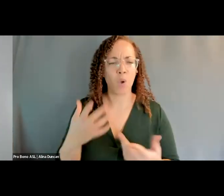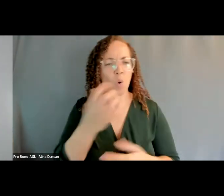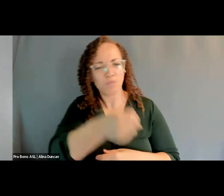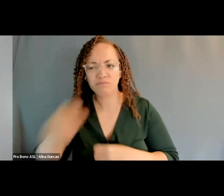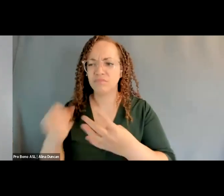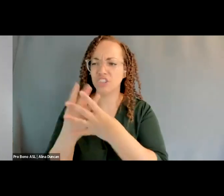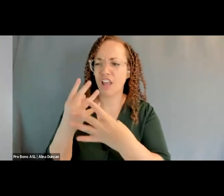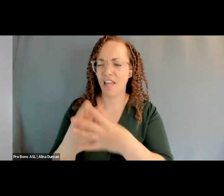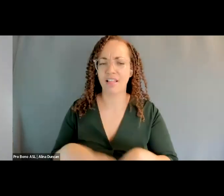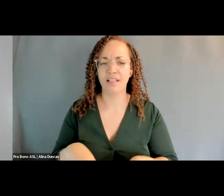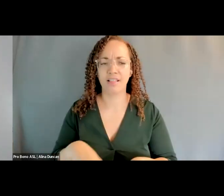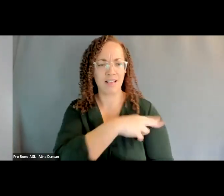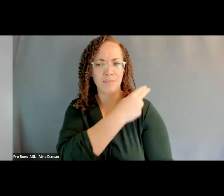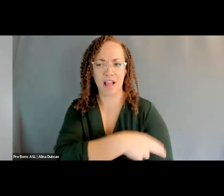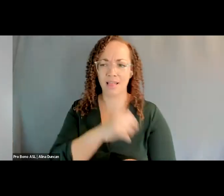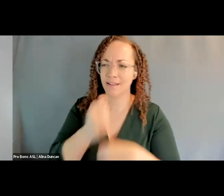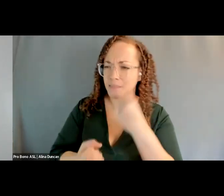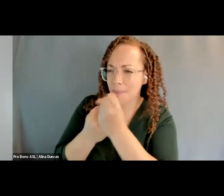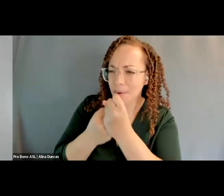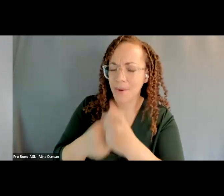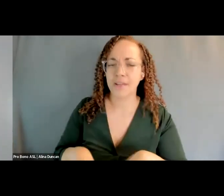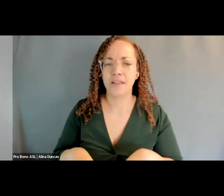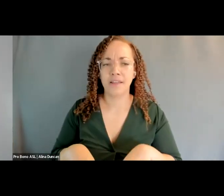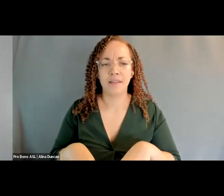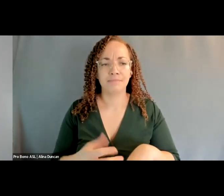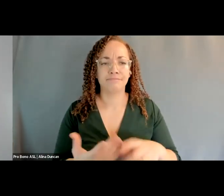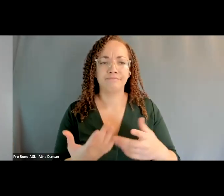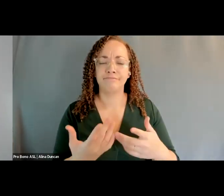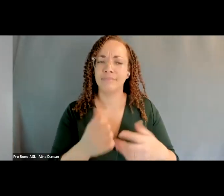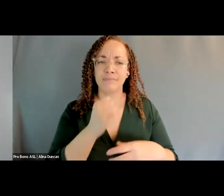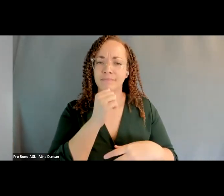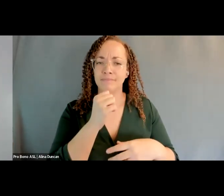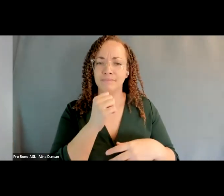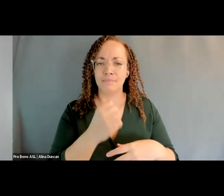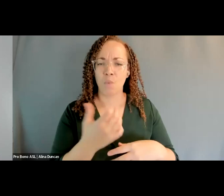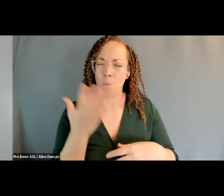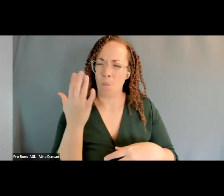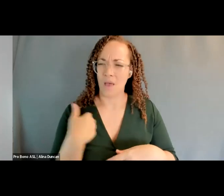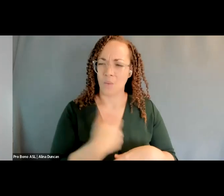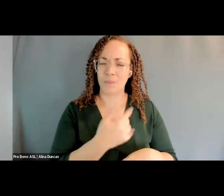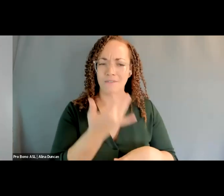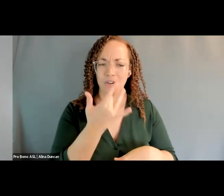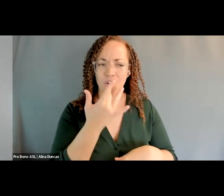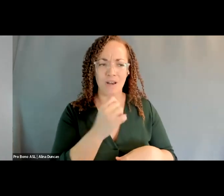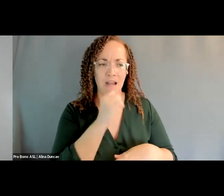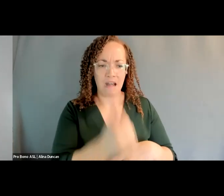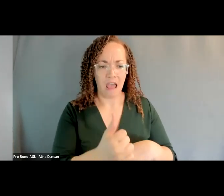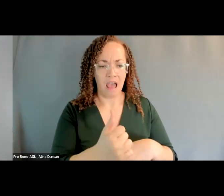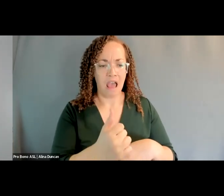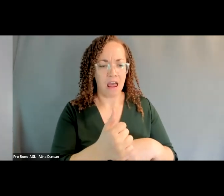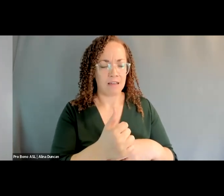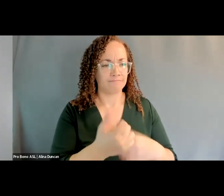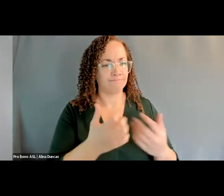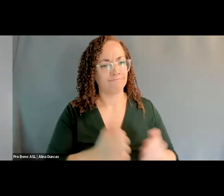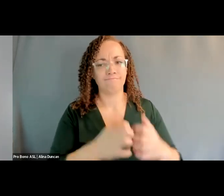rather than create true community-based and community-driven health and safety. This current moment requires that we turn inward